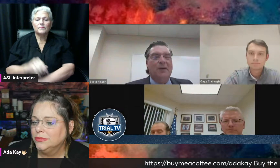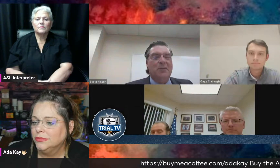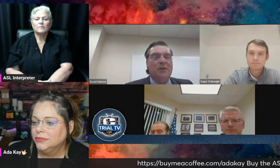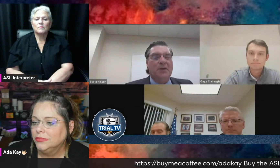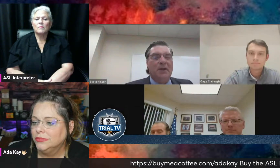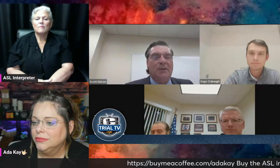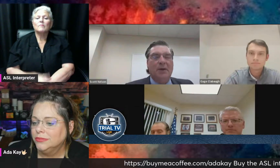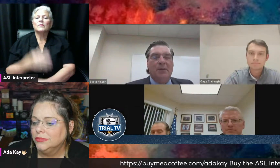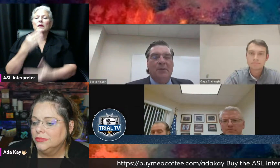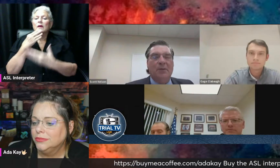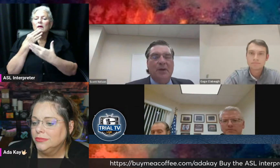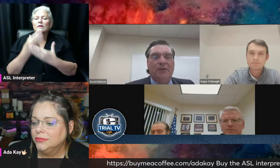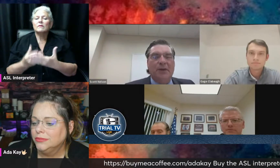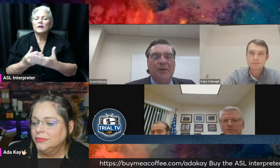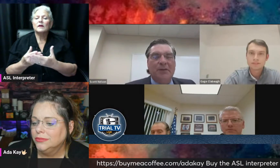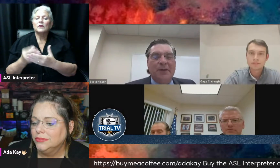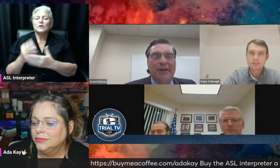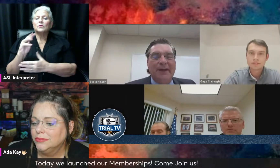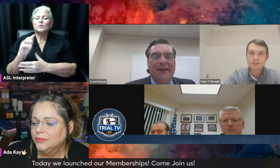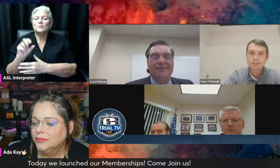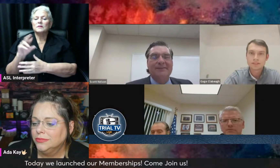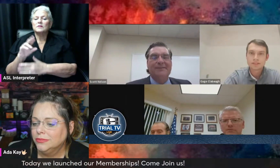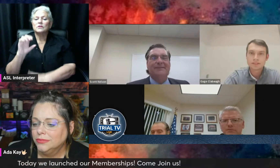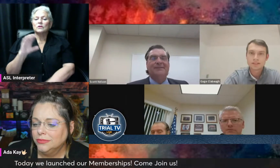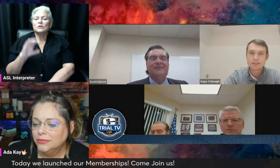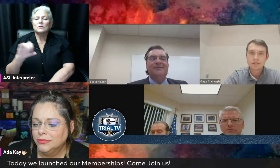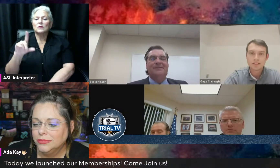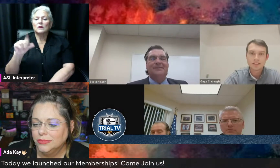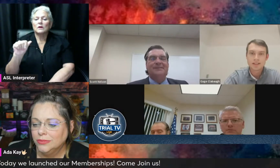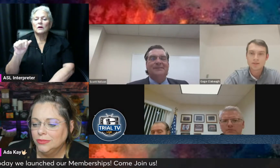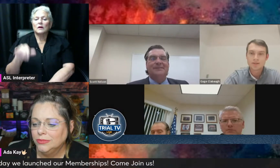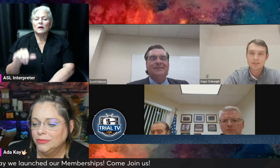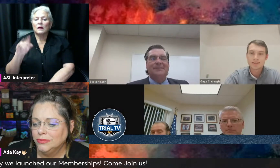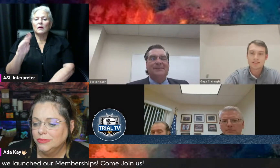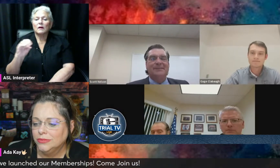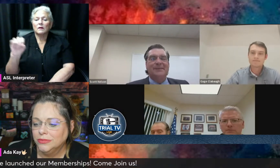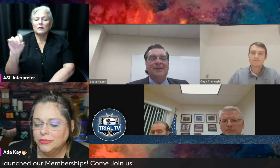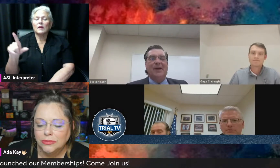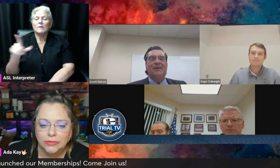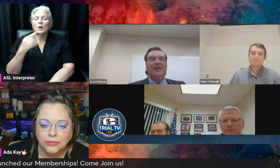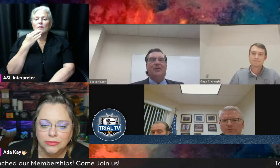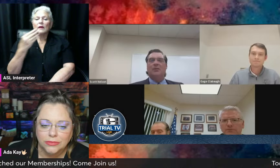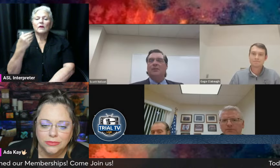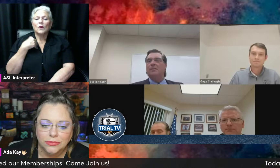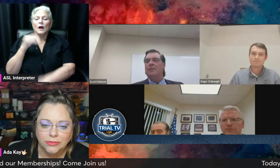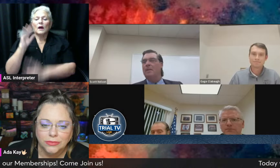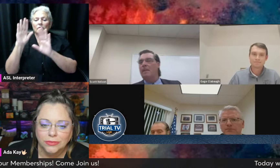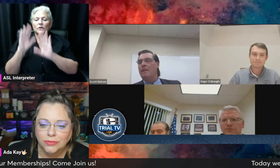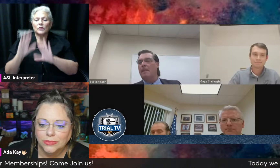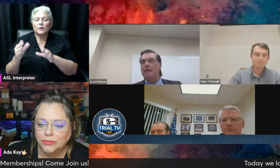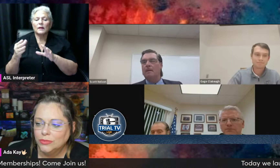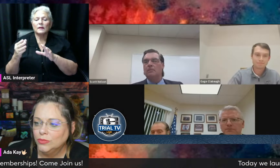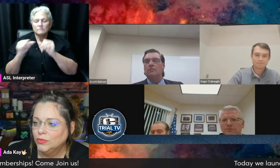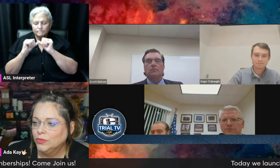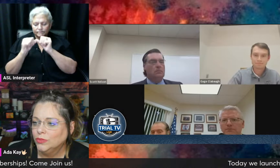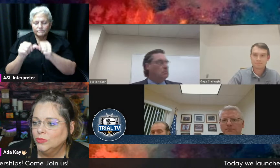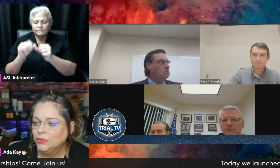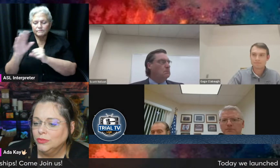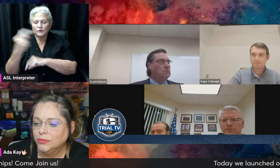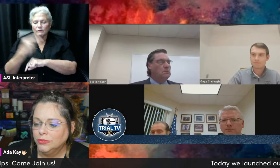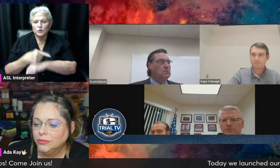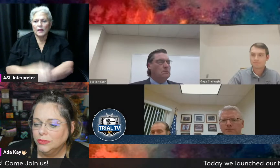Thank you very much, Mr. Clayball. We are finished for the day. All right. Thank you. All right. Thank you.